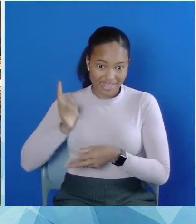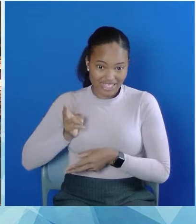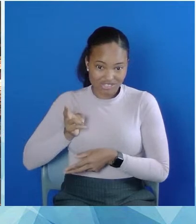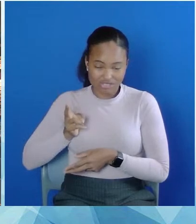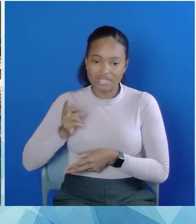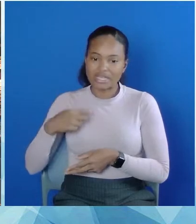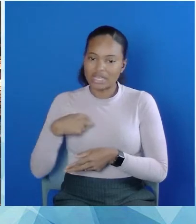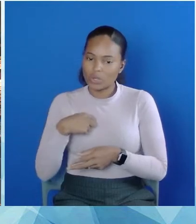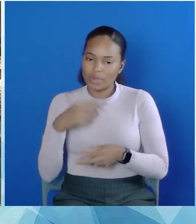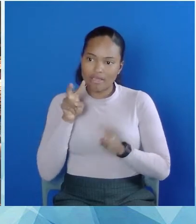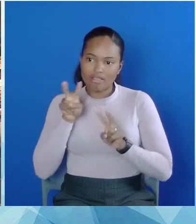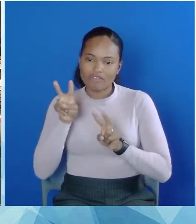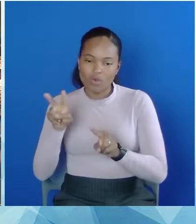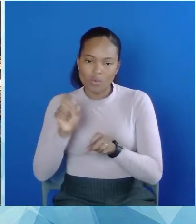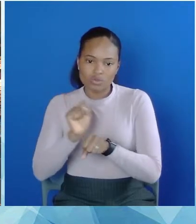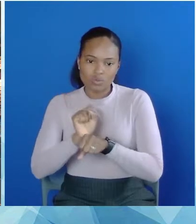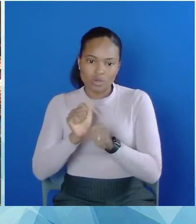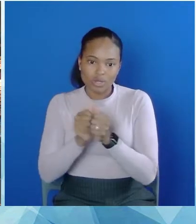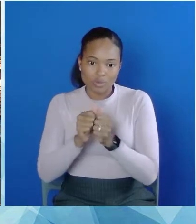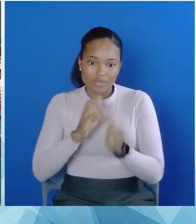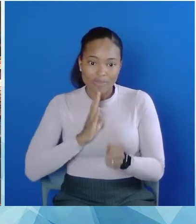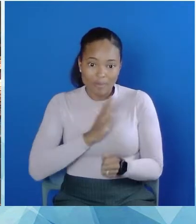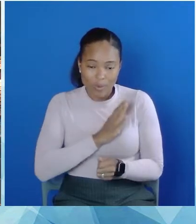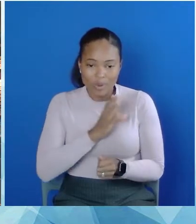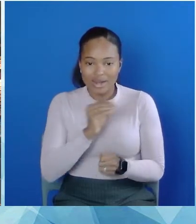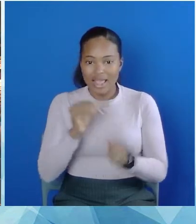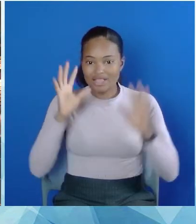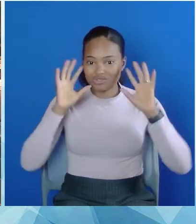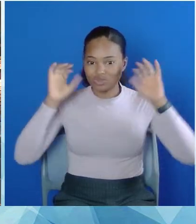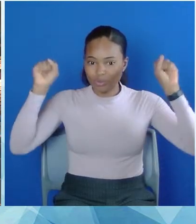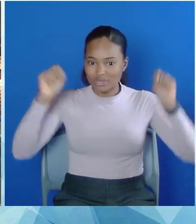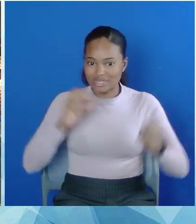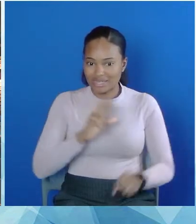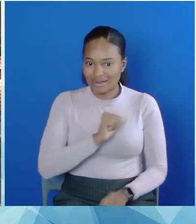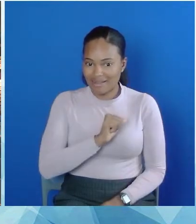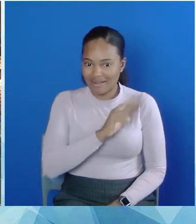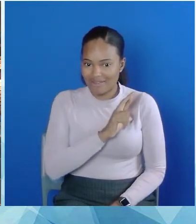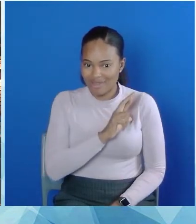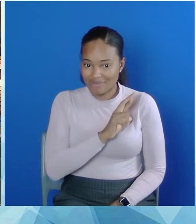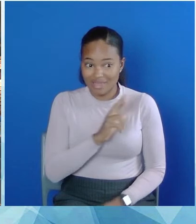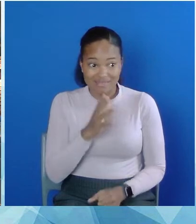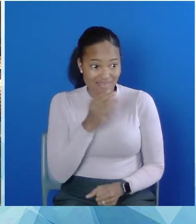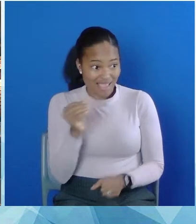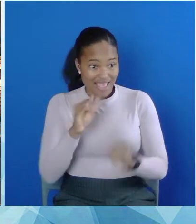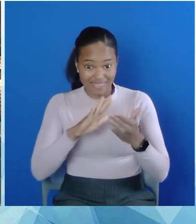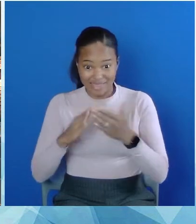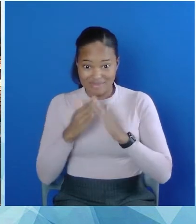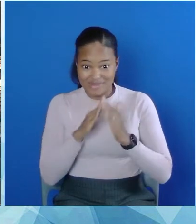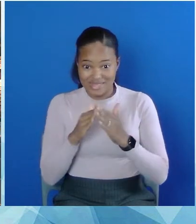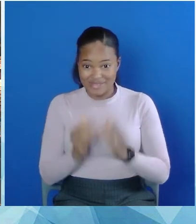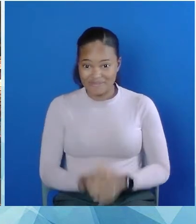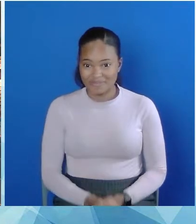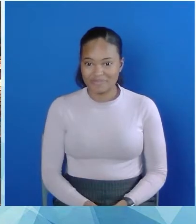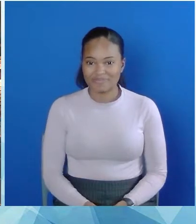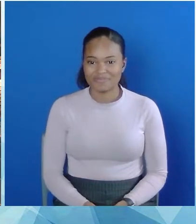board and working with Superintendent Reichman and the community at large.